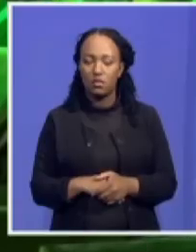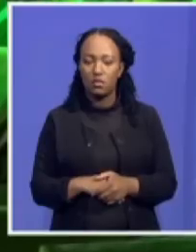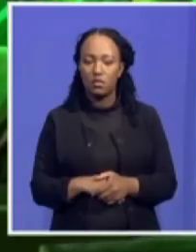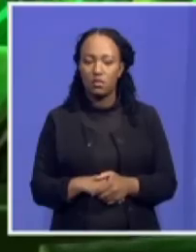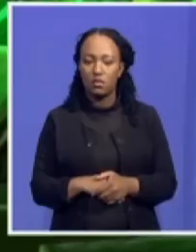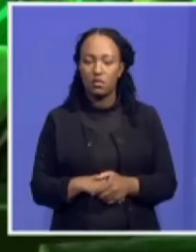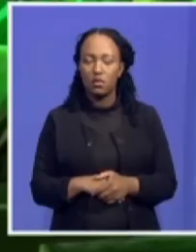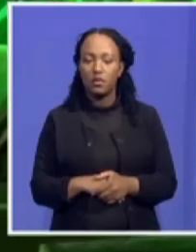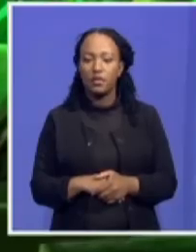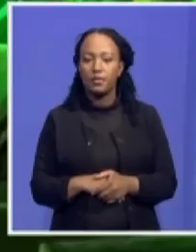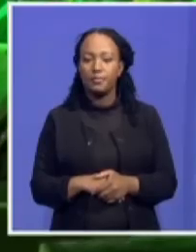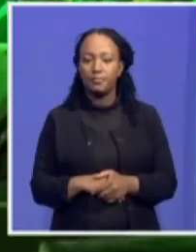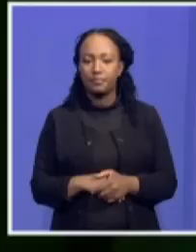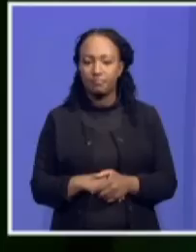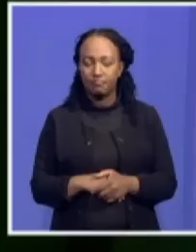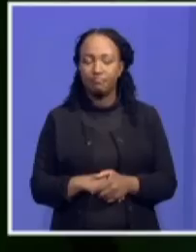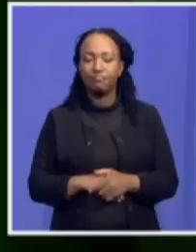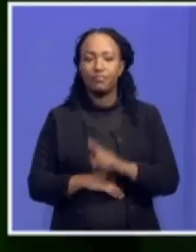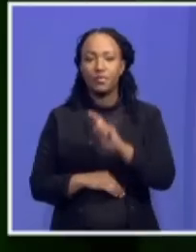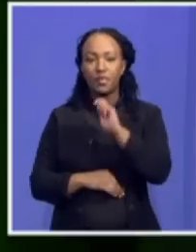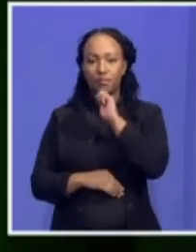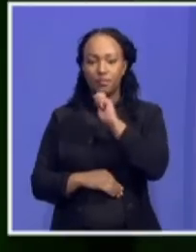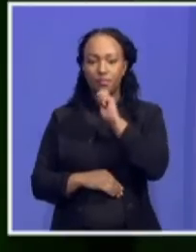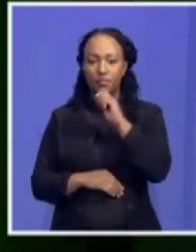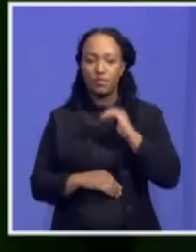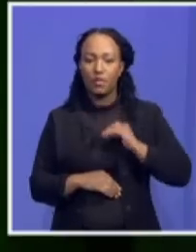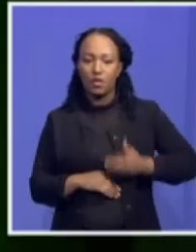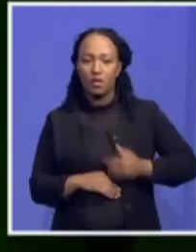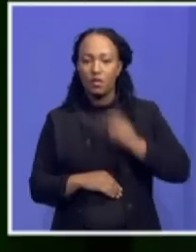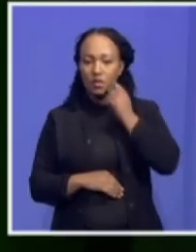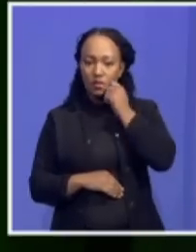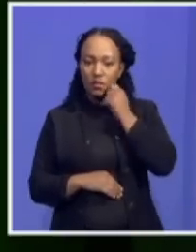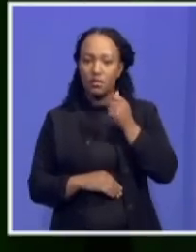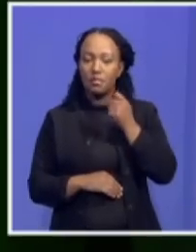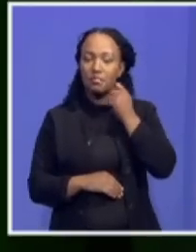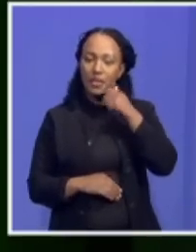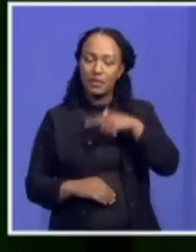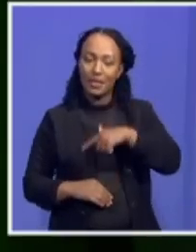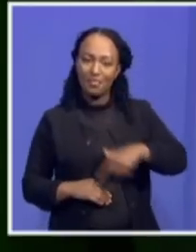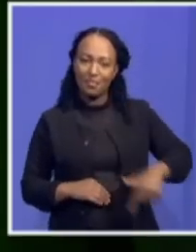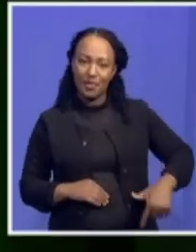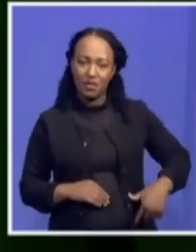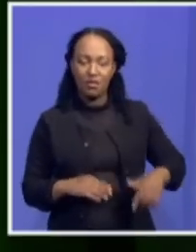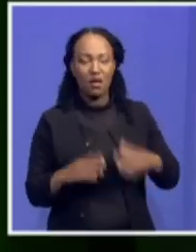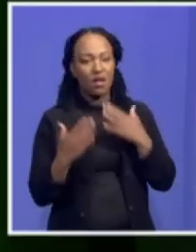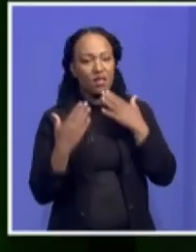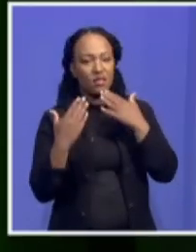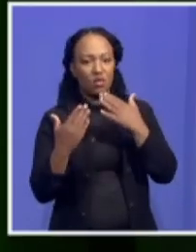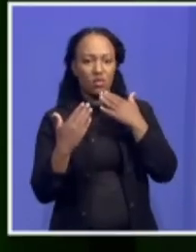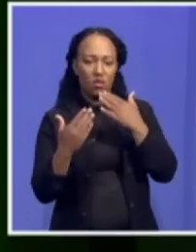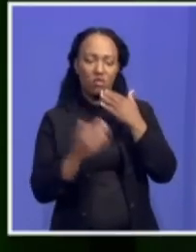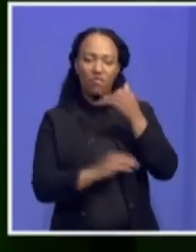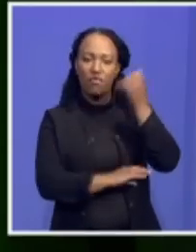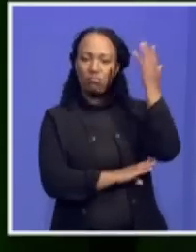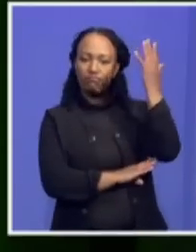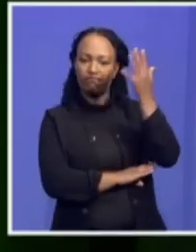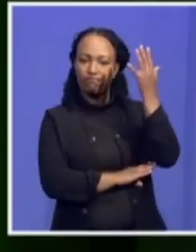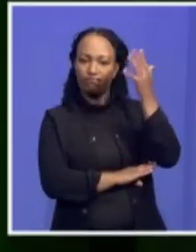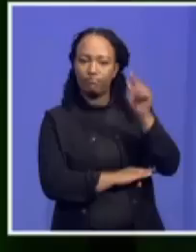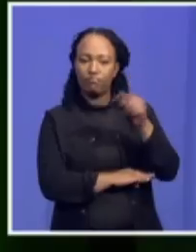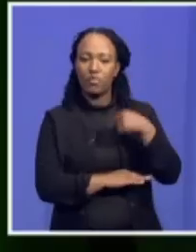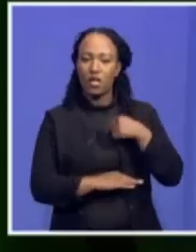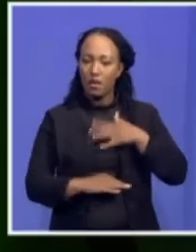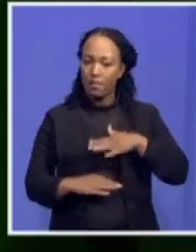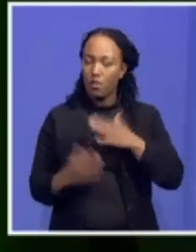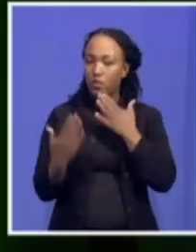Good morning, ladies and gentlemen. Mr. President, thank you for your remarks this morning. I also wish to thank you